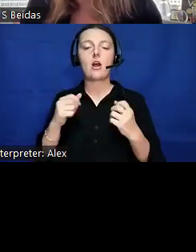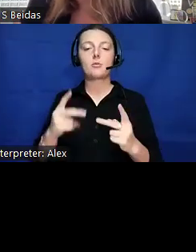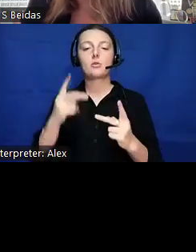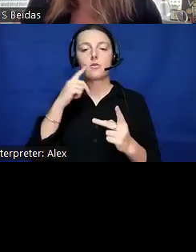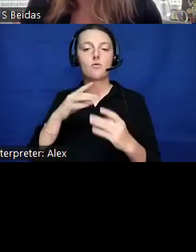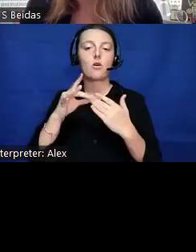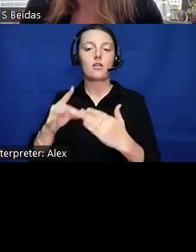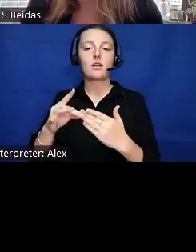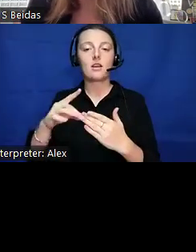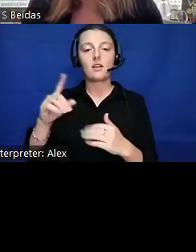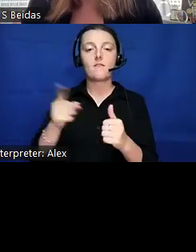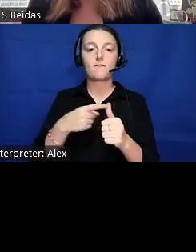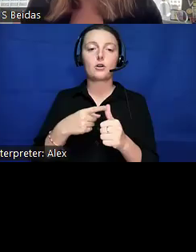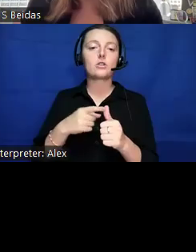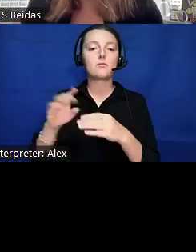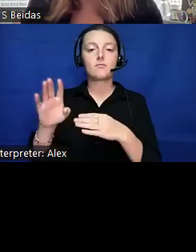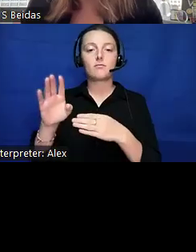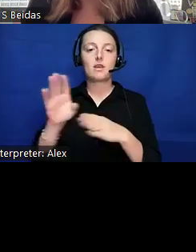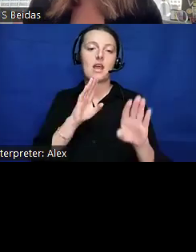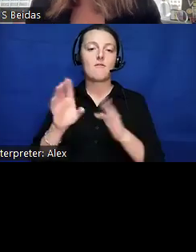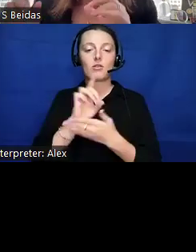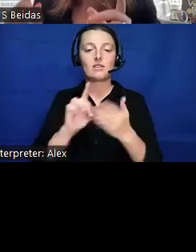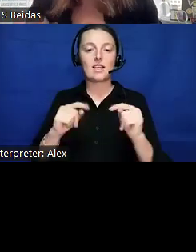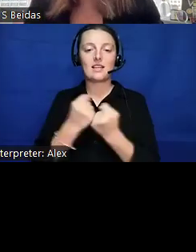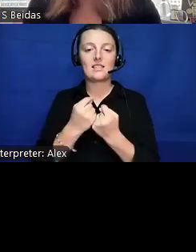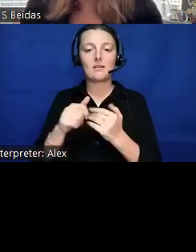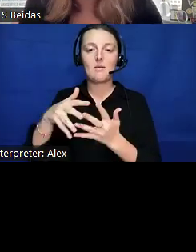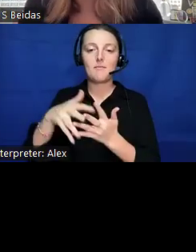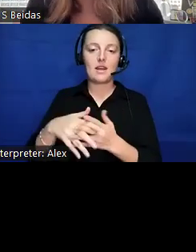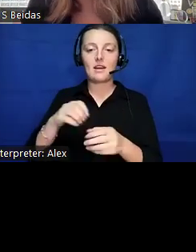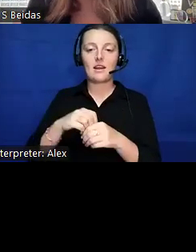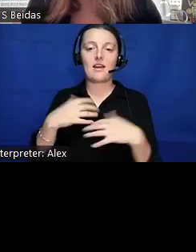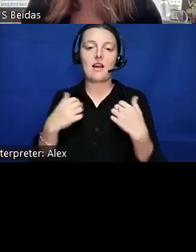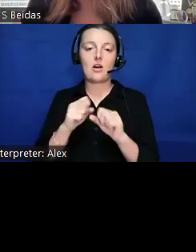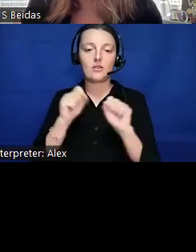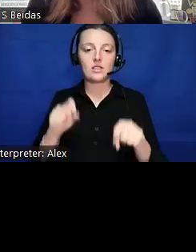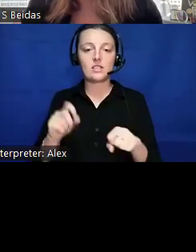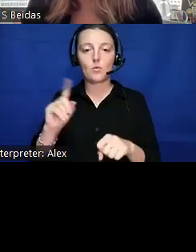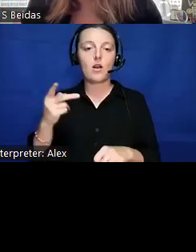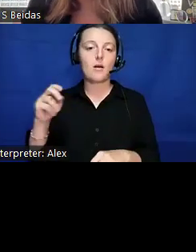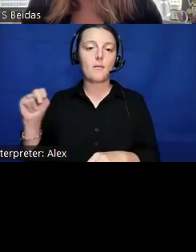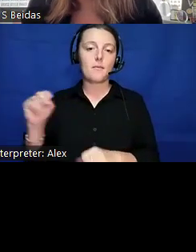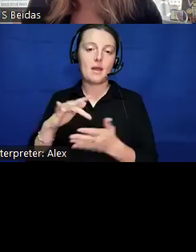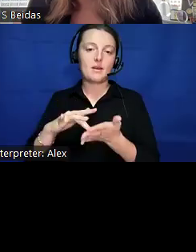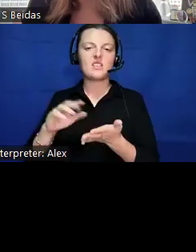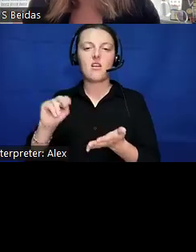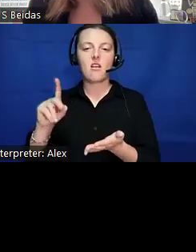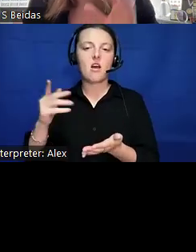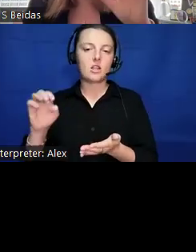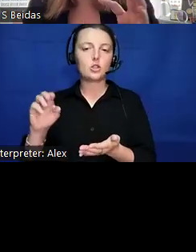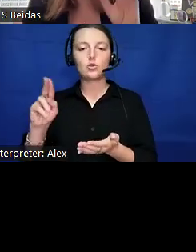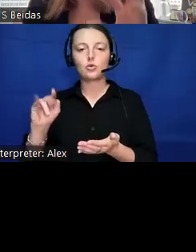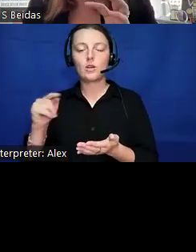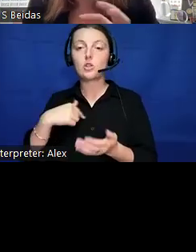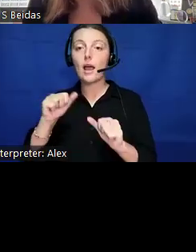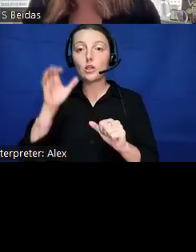health system at Penn Medicine, the Nudge Unit. And so I got to see some of these principles at the intersection of behavioral economics and implementation science in action,